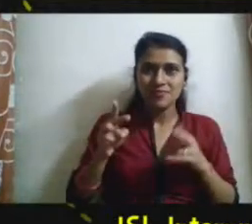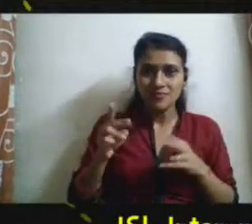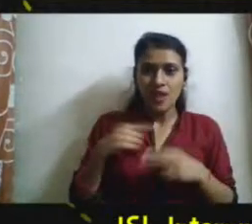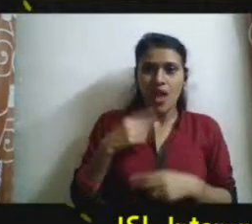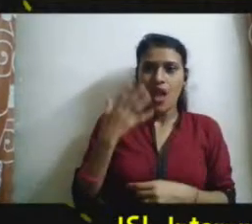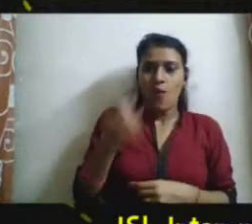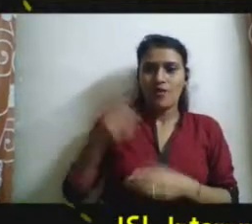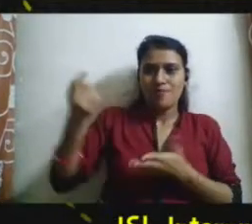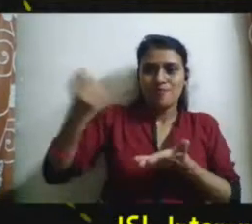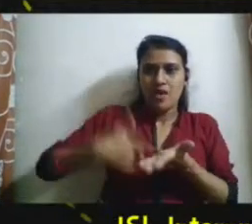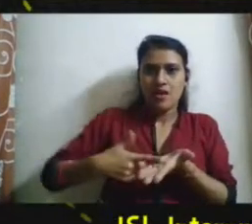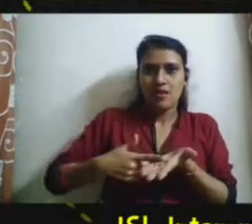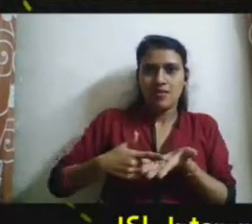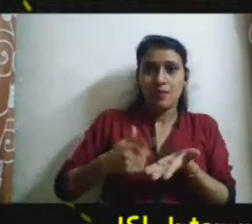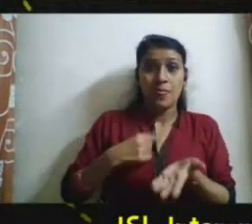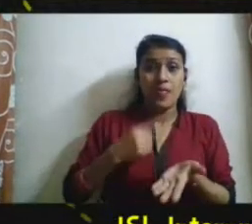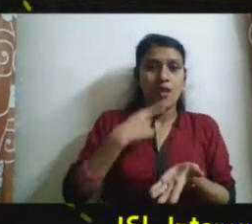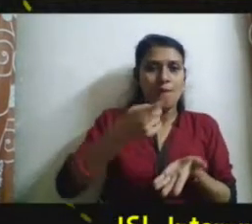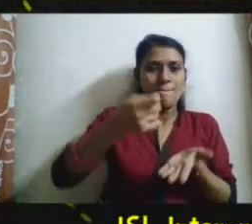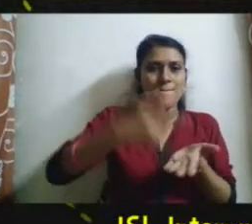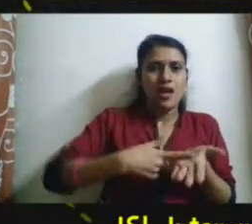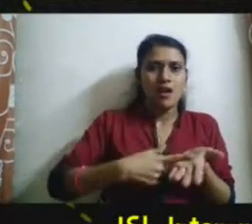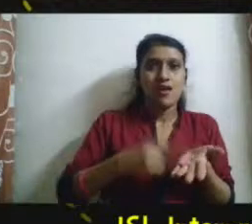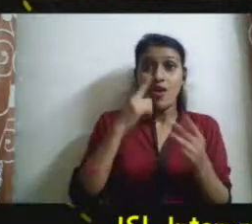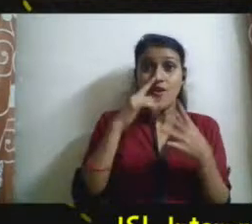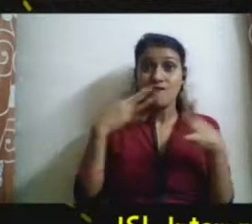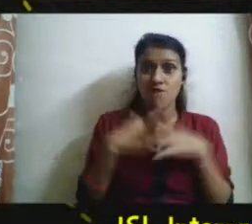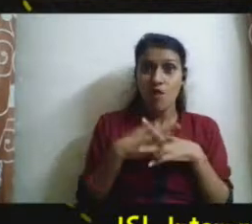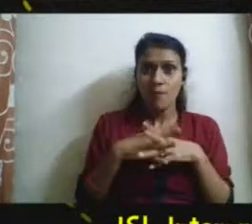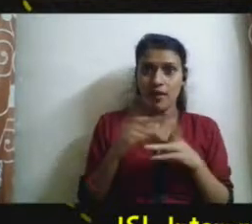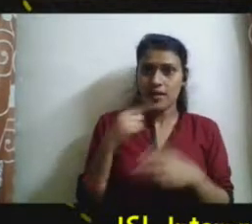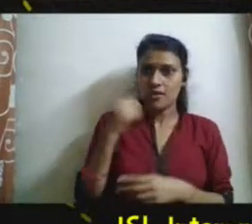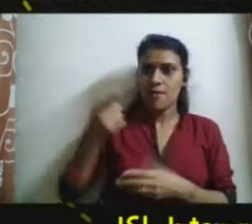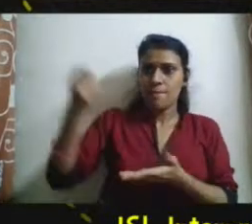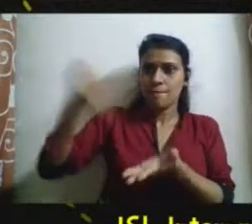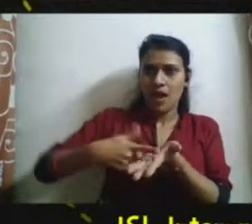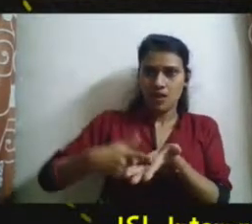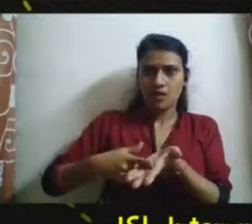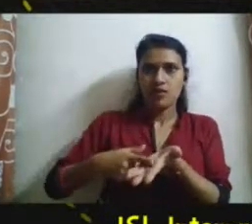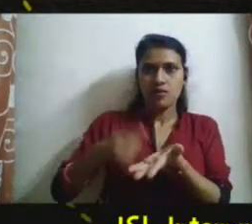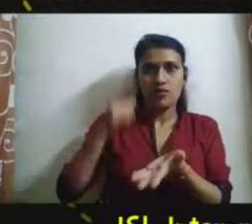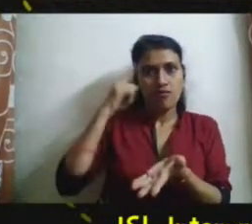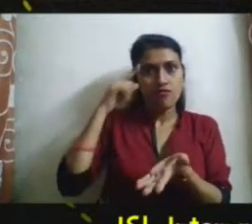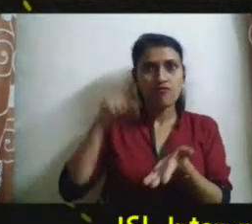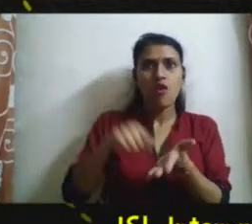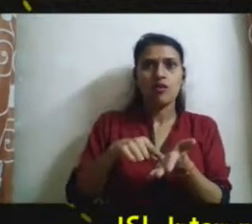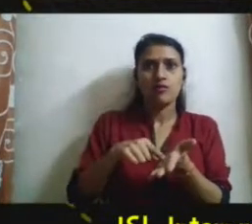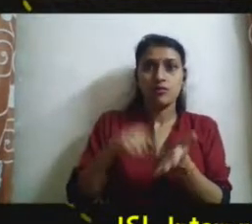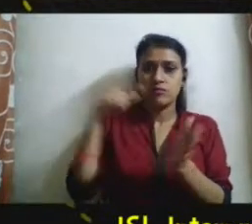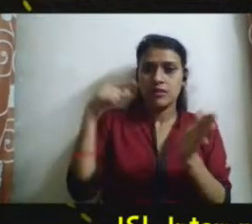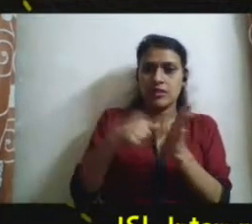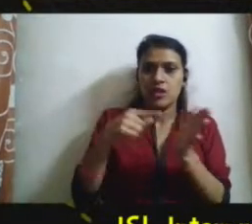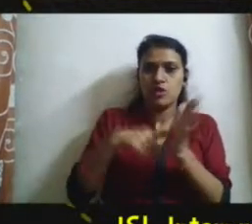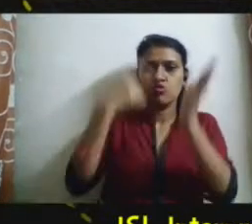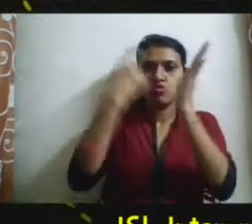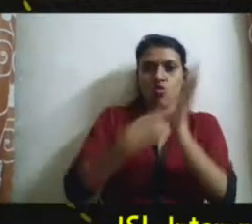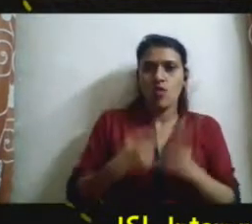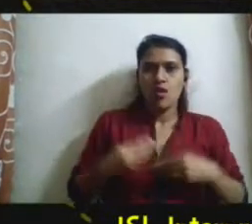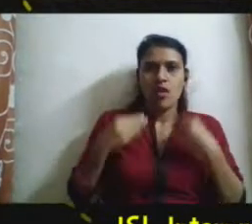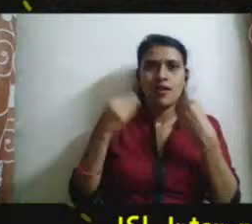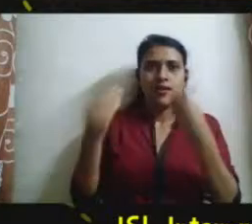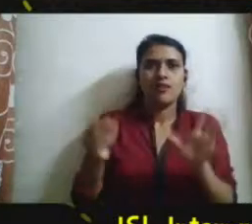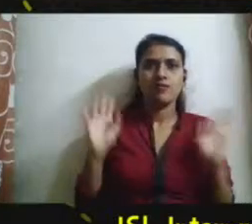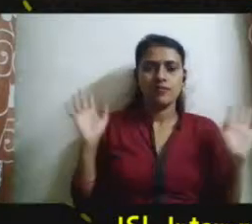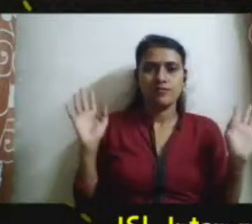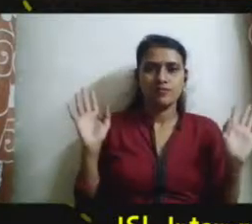paid. If you're a woman, and if you say, this is what I want to be paid, and not just paid, I want these terms. I want to